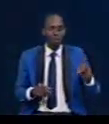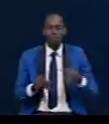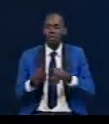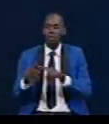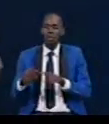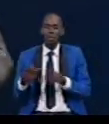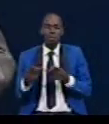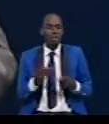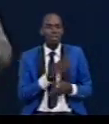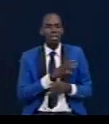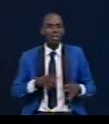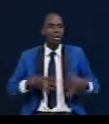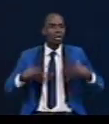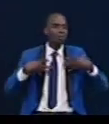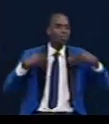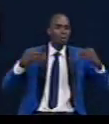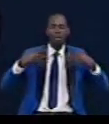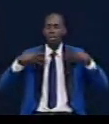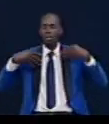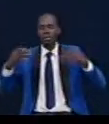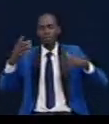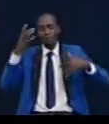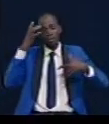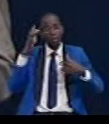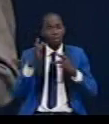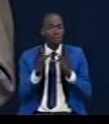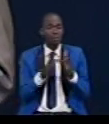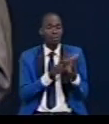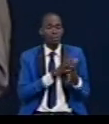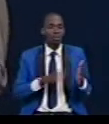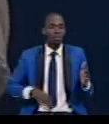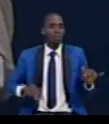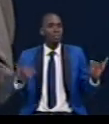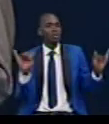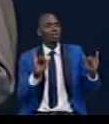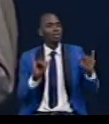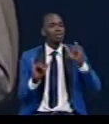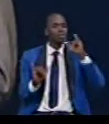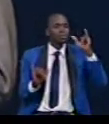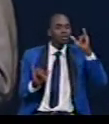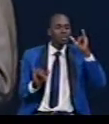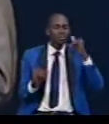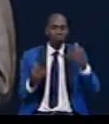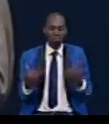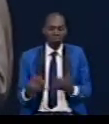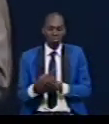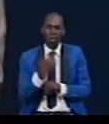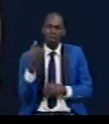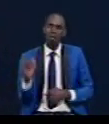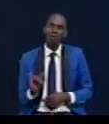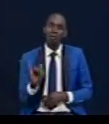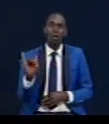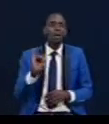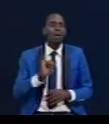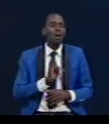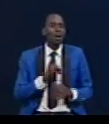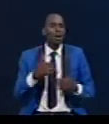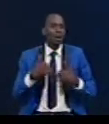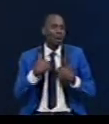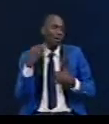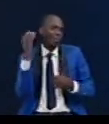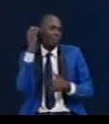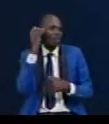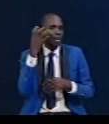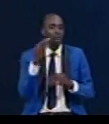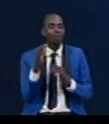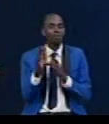And Jesus Christ the same yesterday, today, and forever. I have heard of Jesus. And here